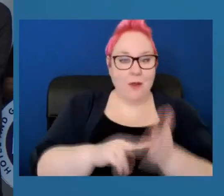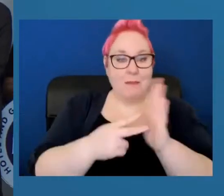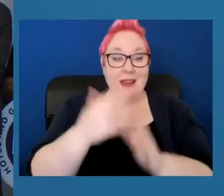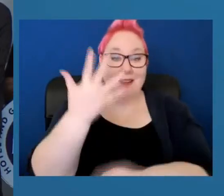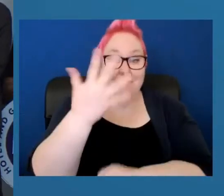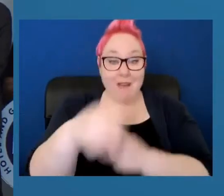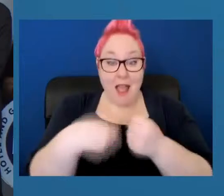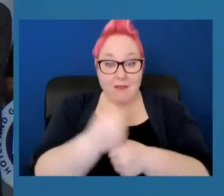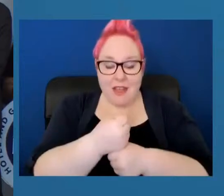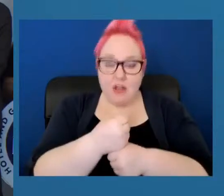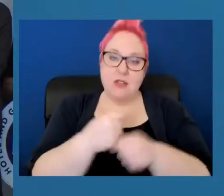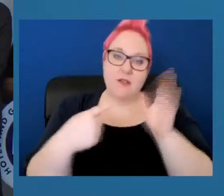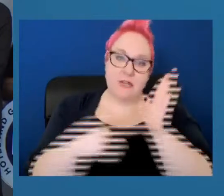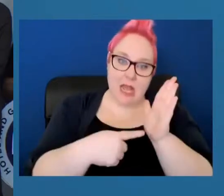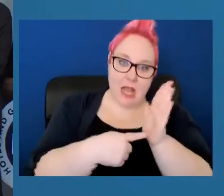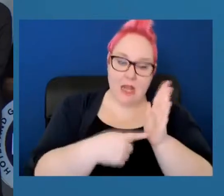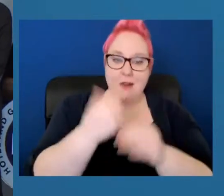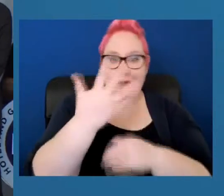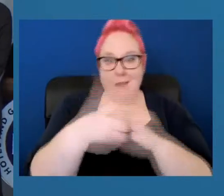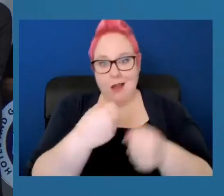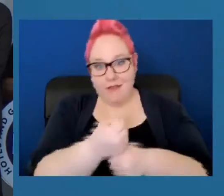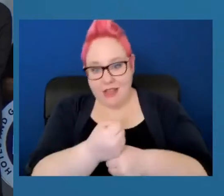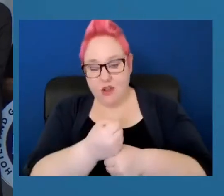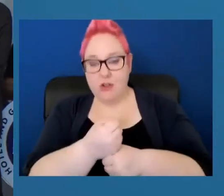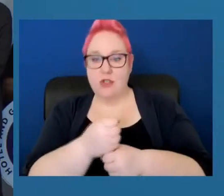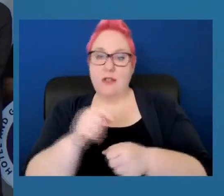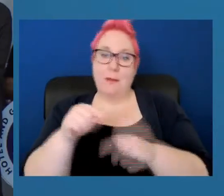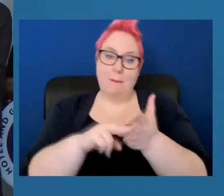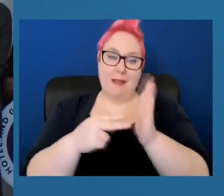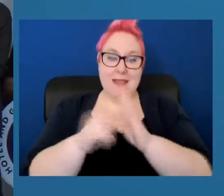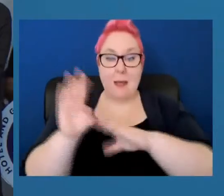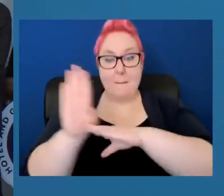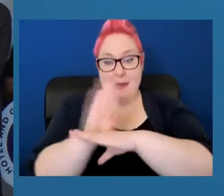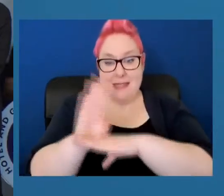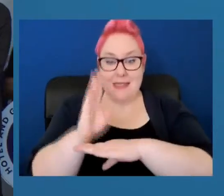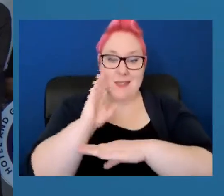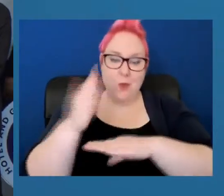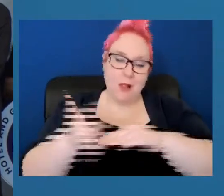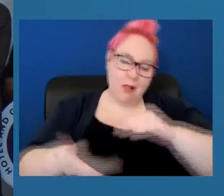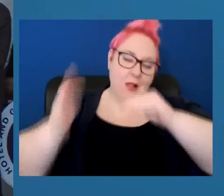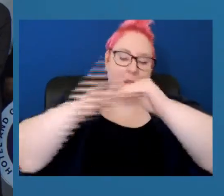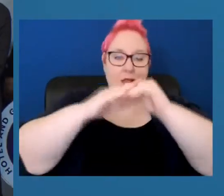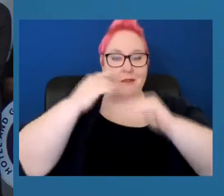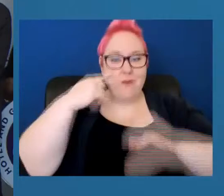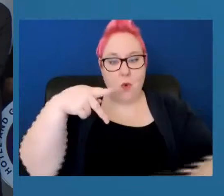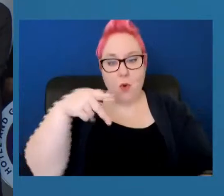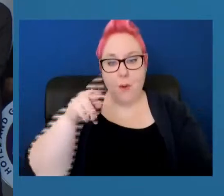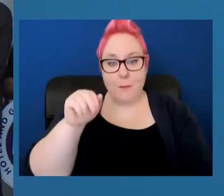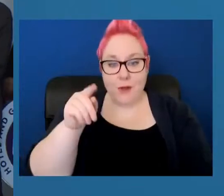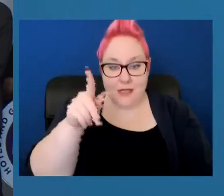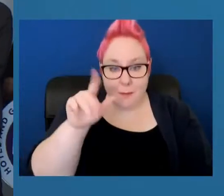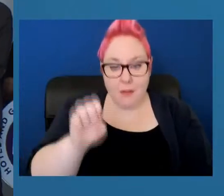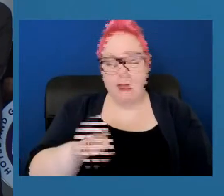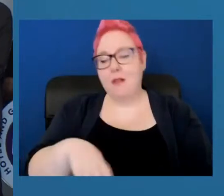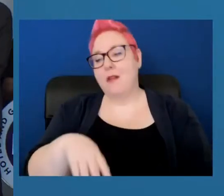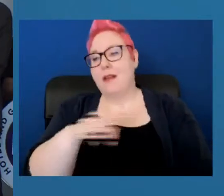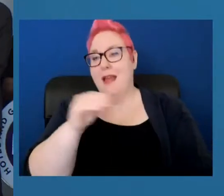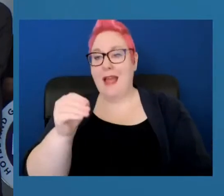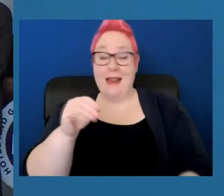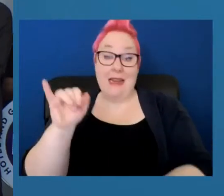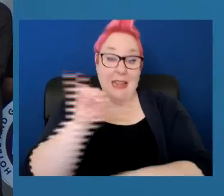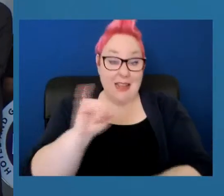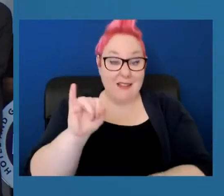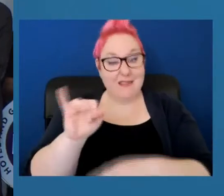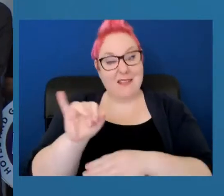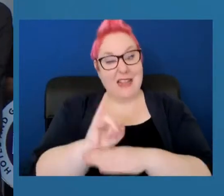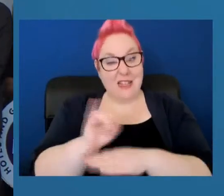5 years of debt, then businesses would double the amount they have to pay in principal, interest payments would continue, and if